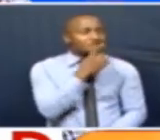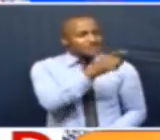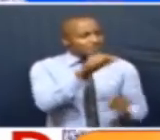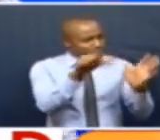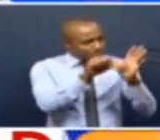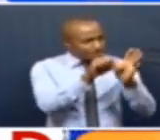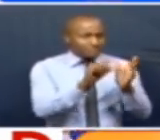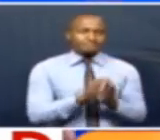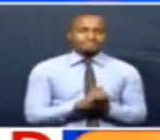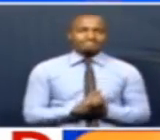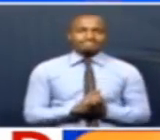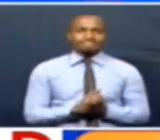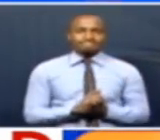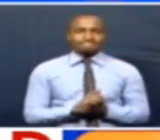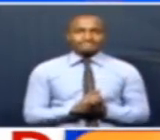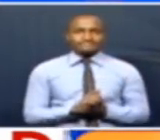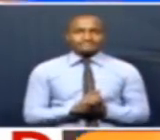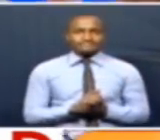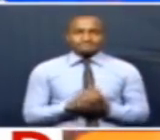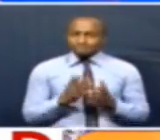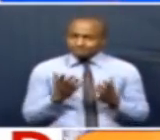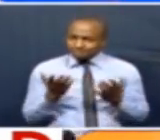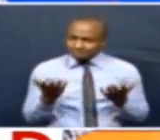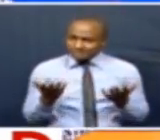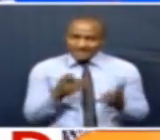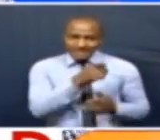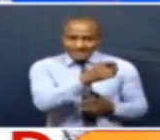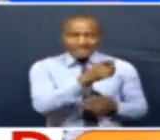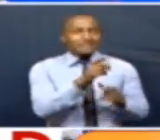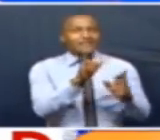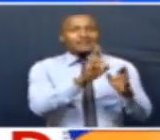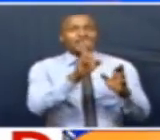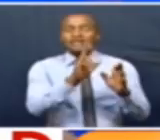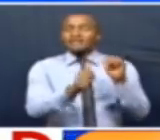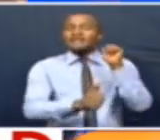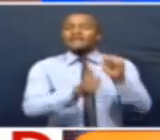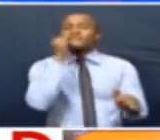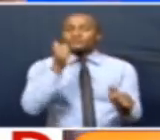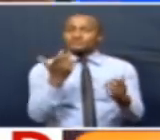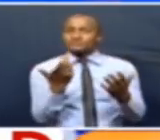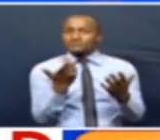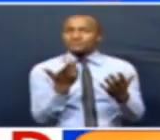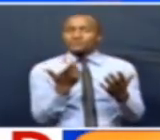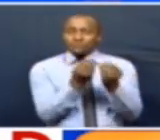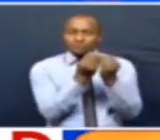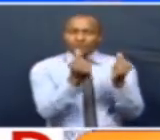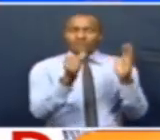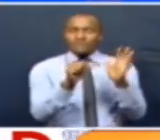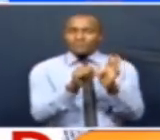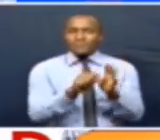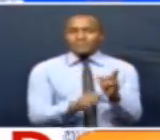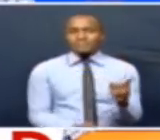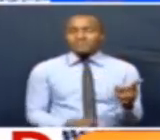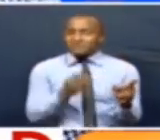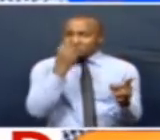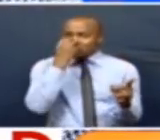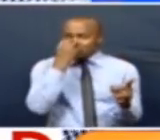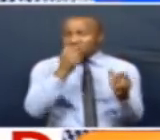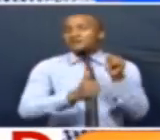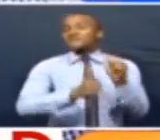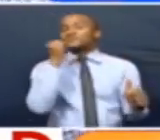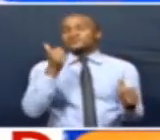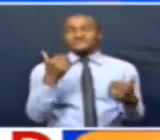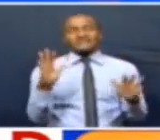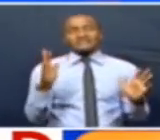tayari wameshajitambulisha watapinga efforts zozote za Wakenya kusuluhisha shida ambazo zinakumba taifa